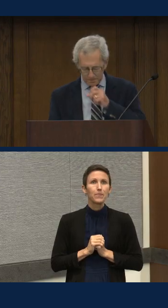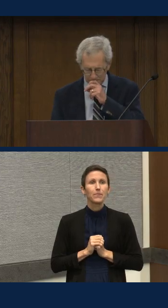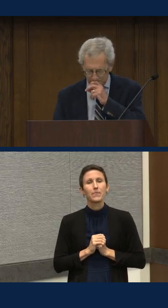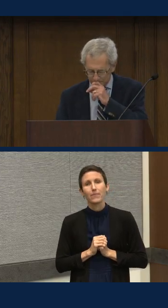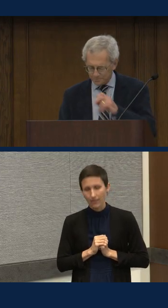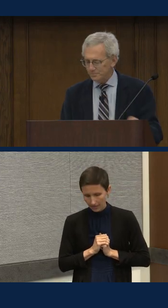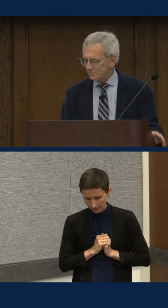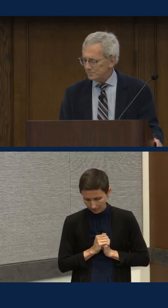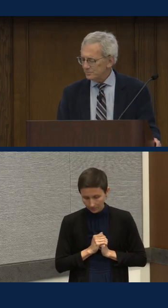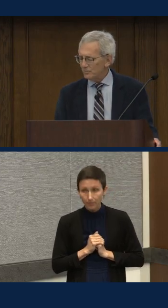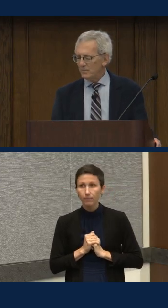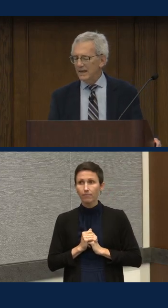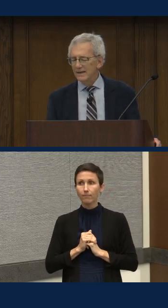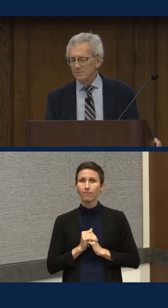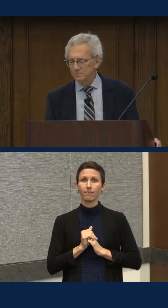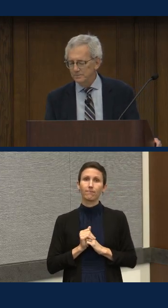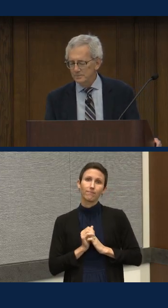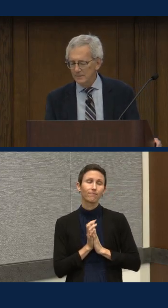So